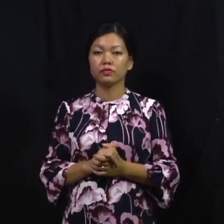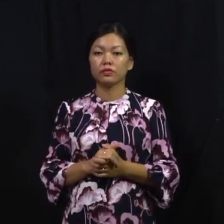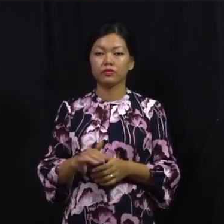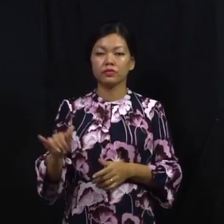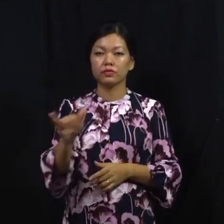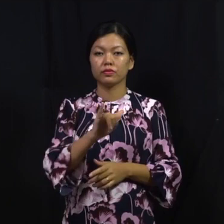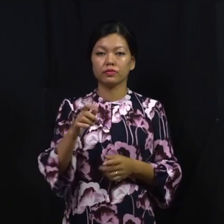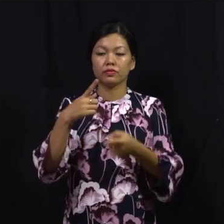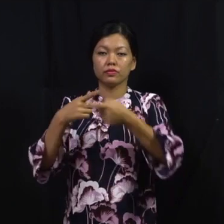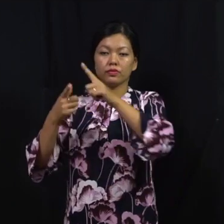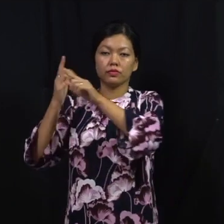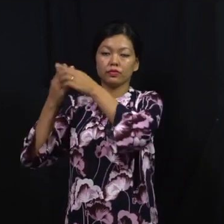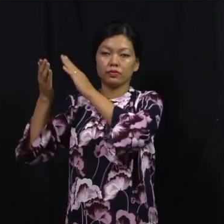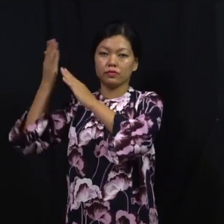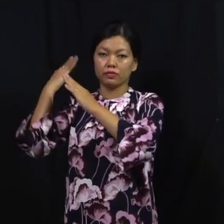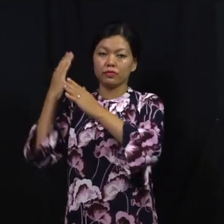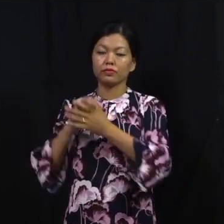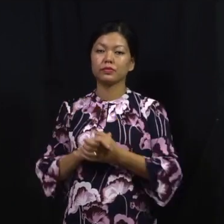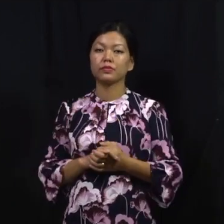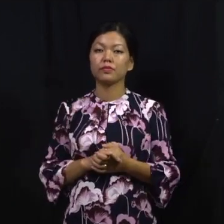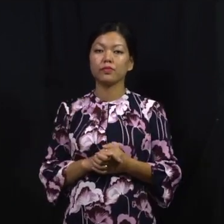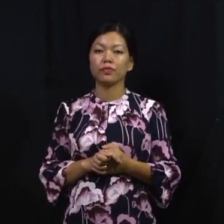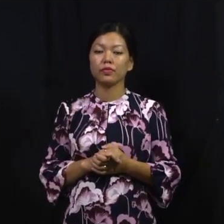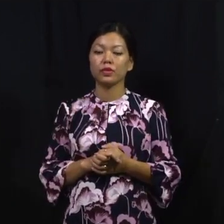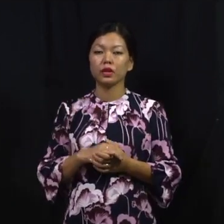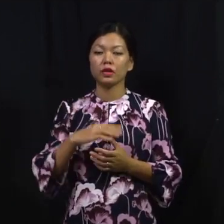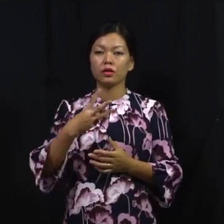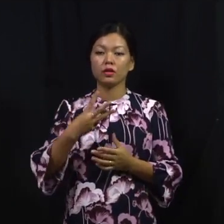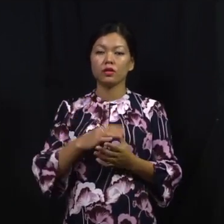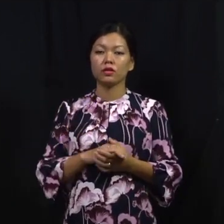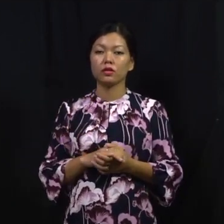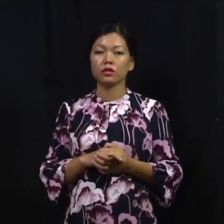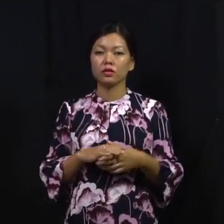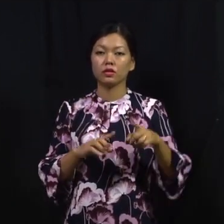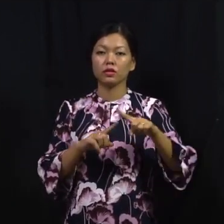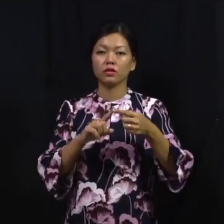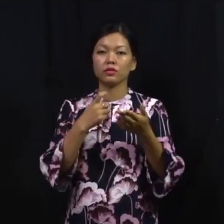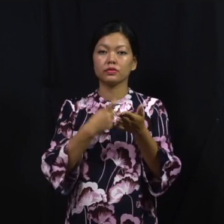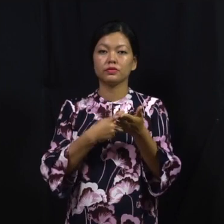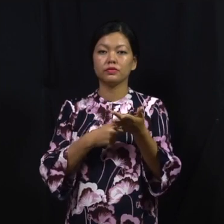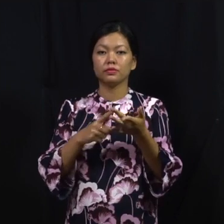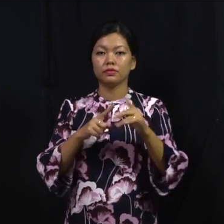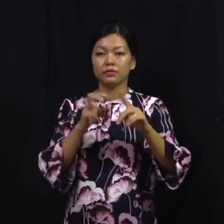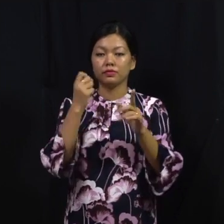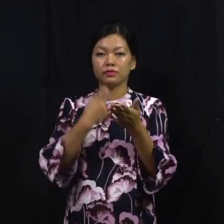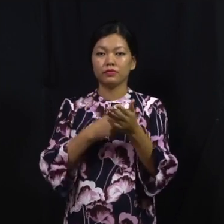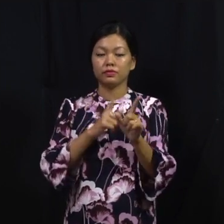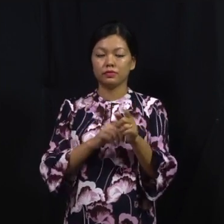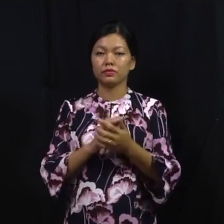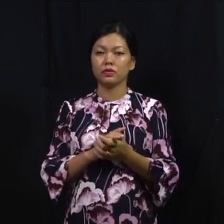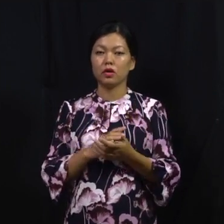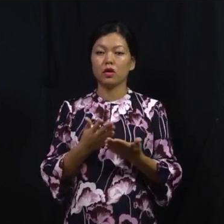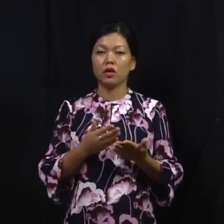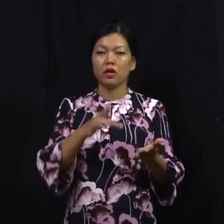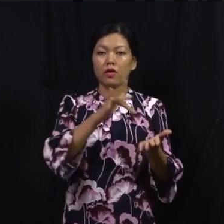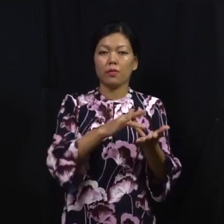common unity under the nation. Number 3, territory. A fixed territory or a geographical unit